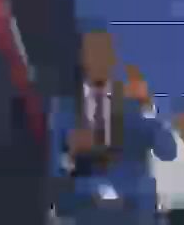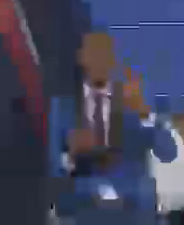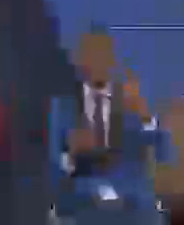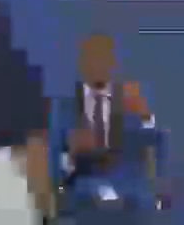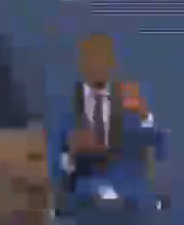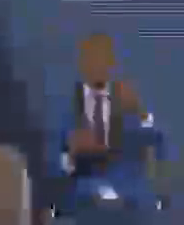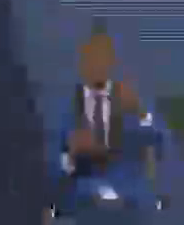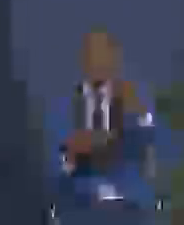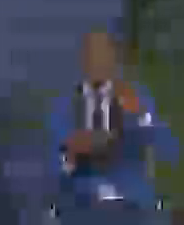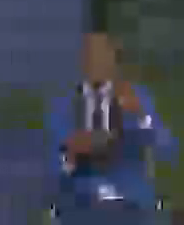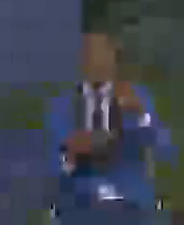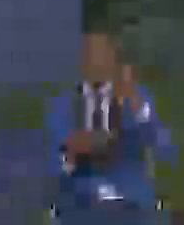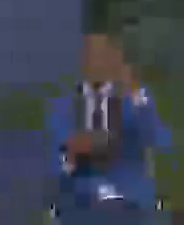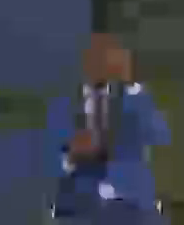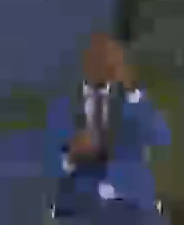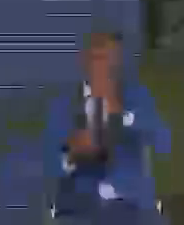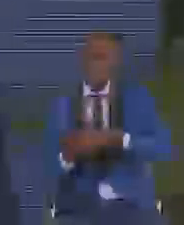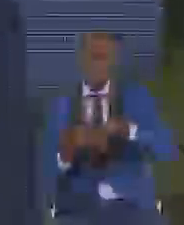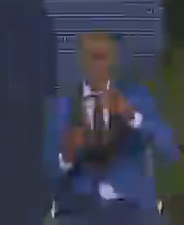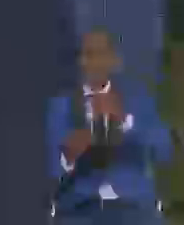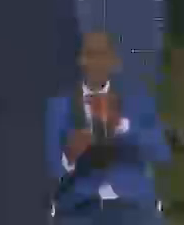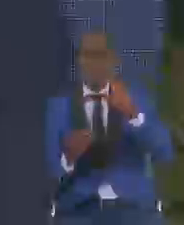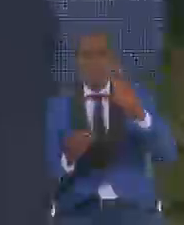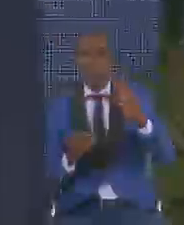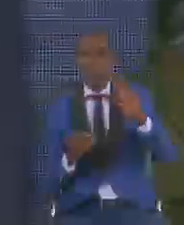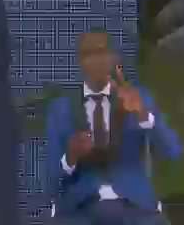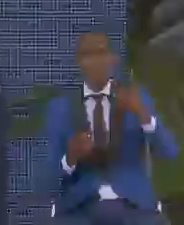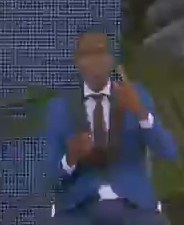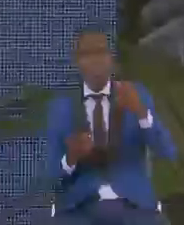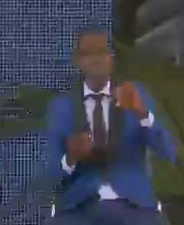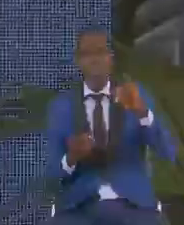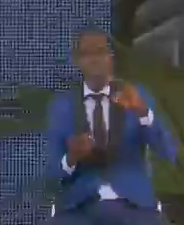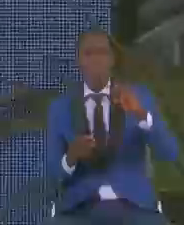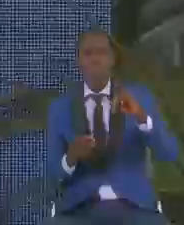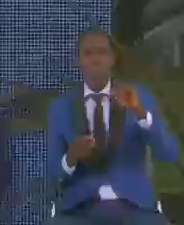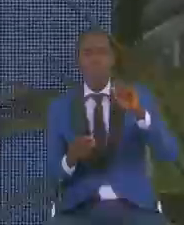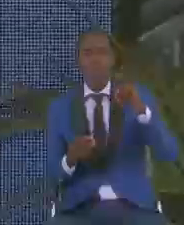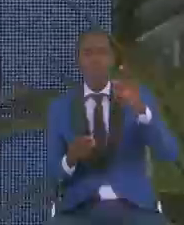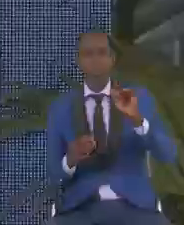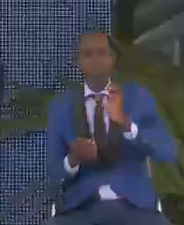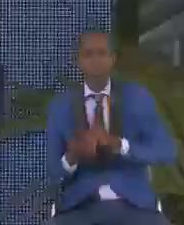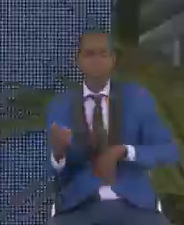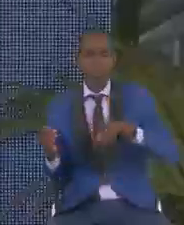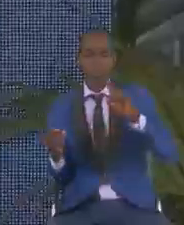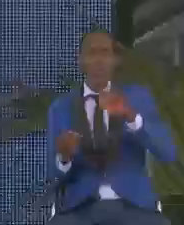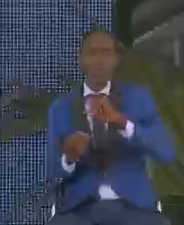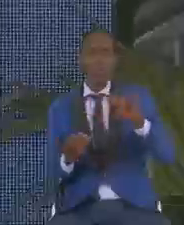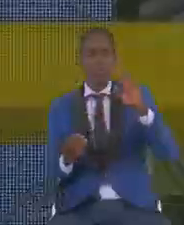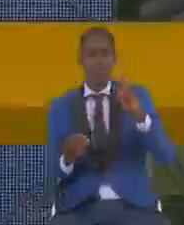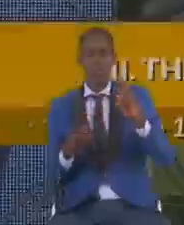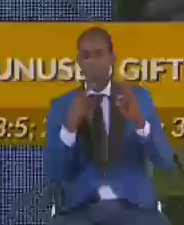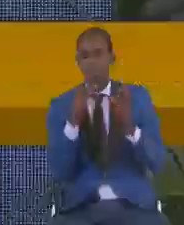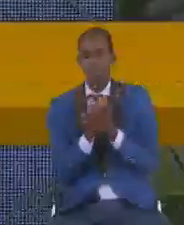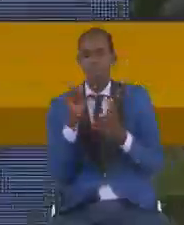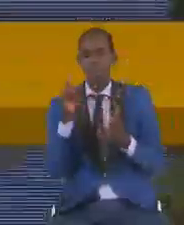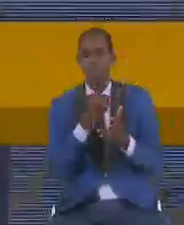It says, wherefore I put you in remembrance. That's the first thing to do. That's the first